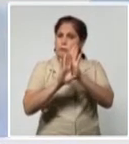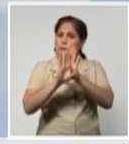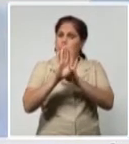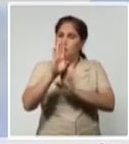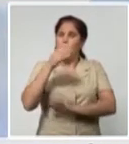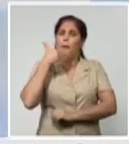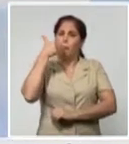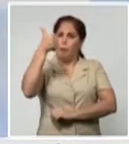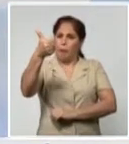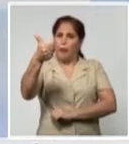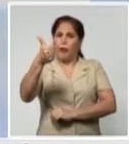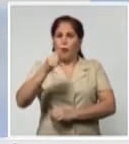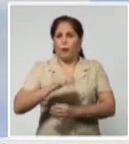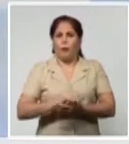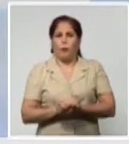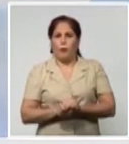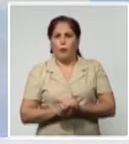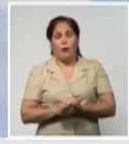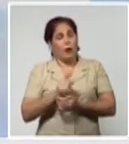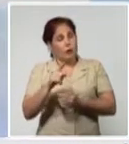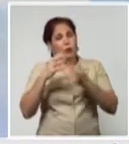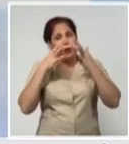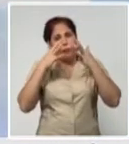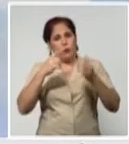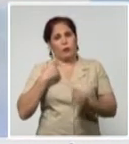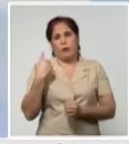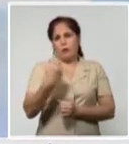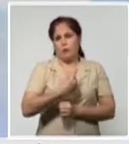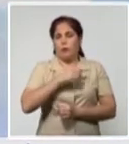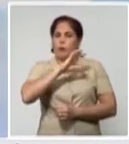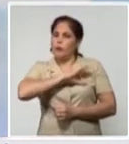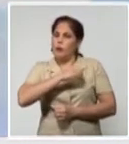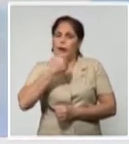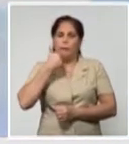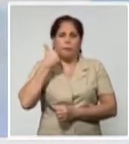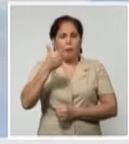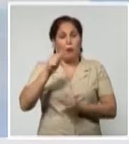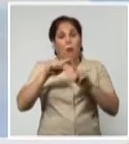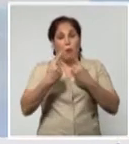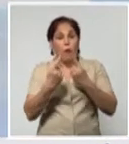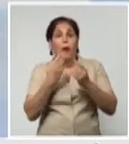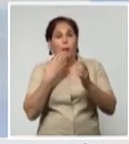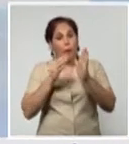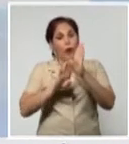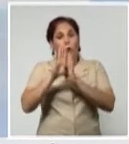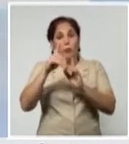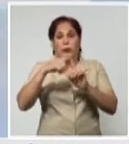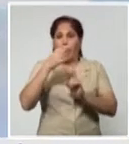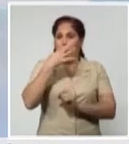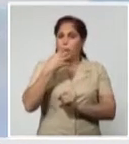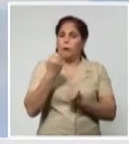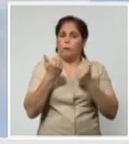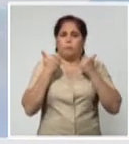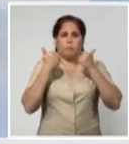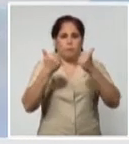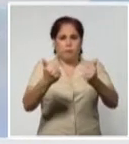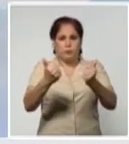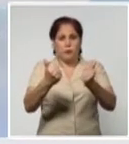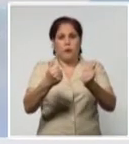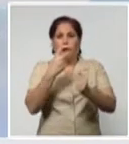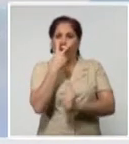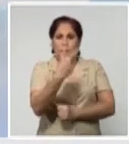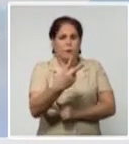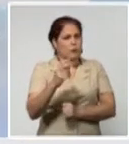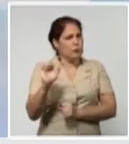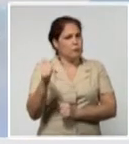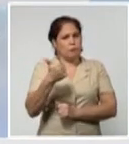them, have a stable clinical evolution, a very favorable indicator that illustrates the treatment